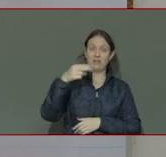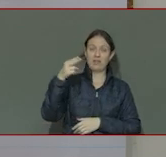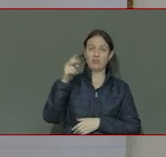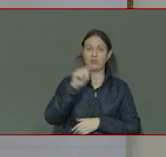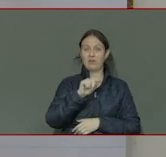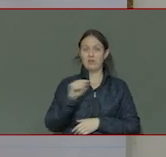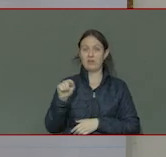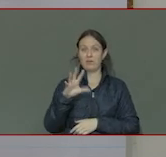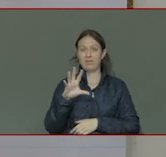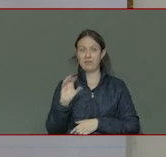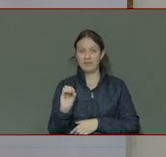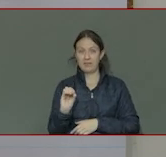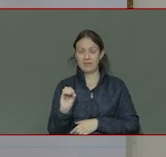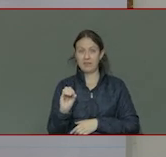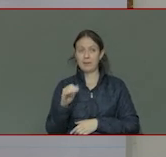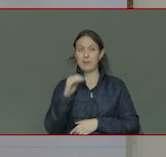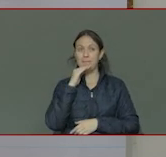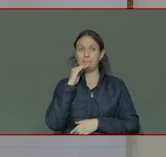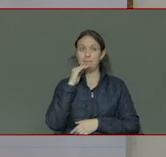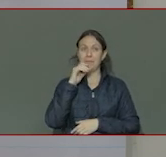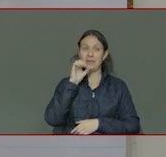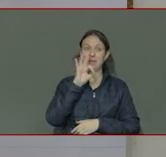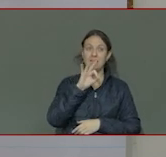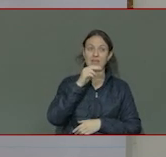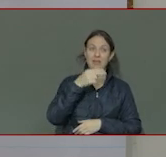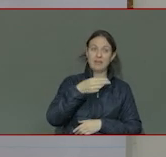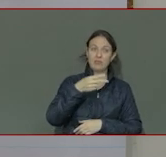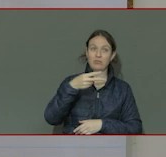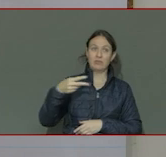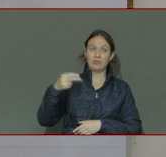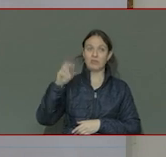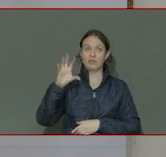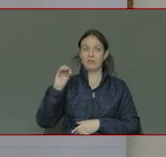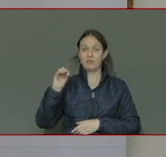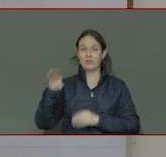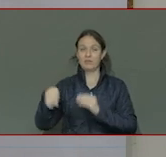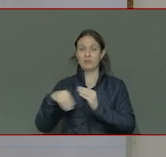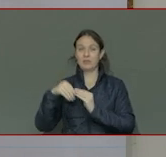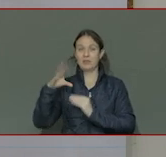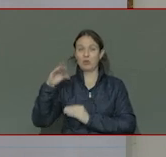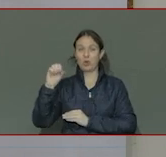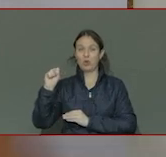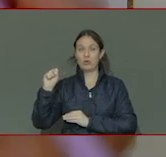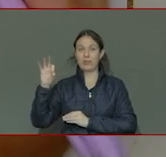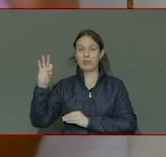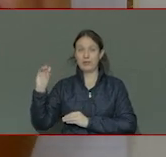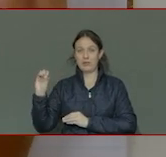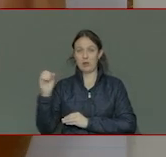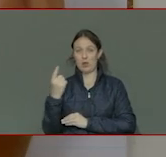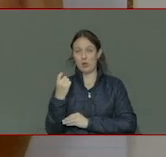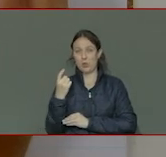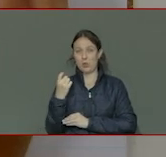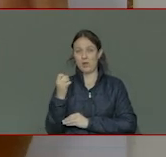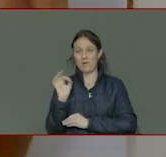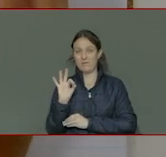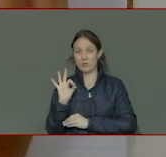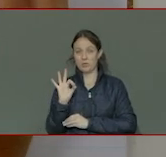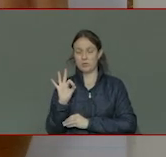So FH will be 50 cos 30. So that's my one force.